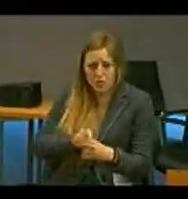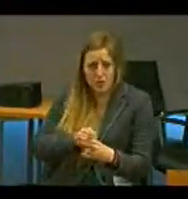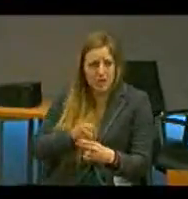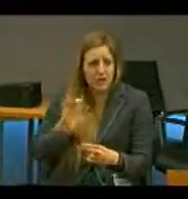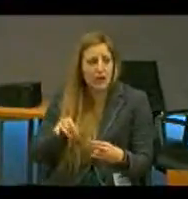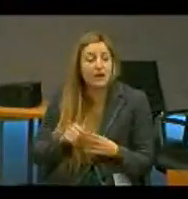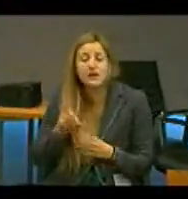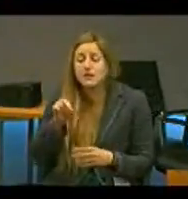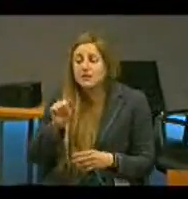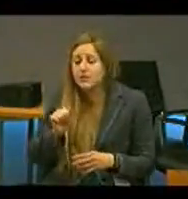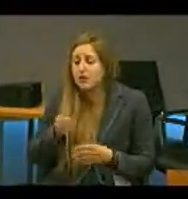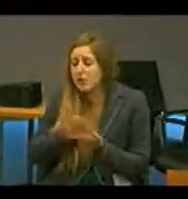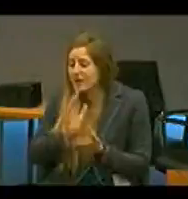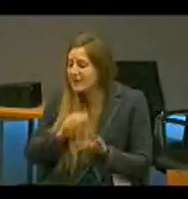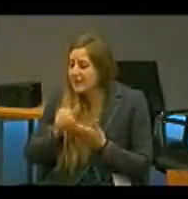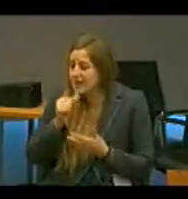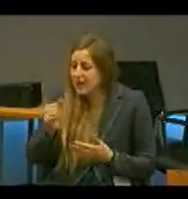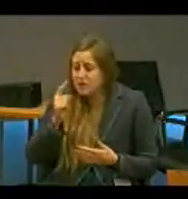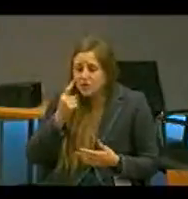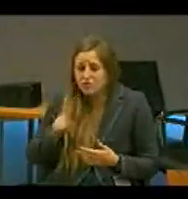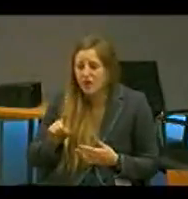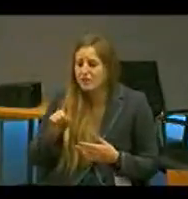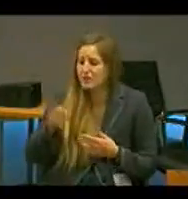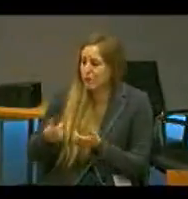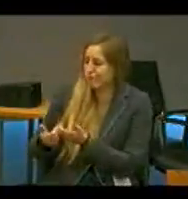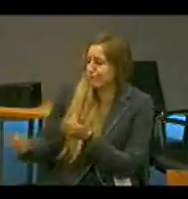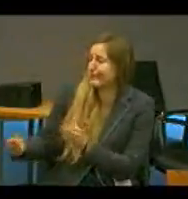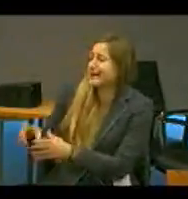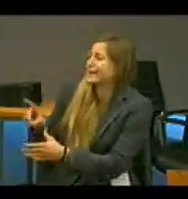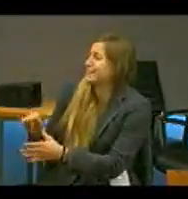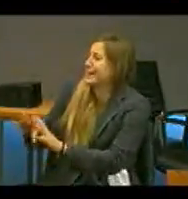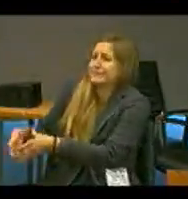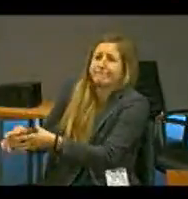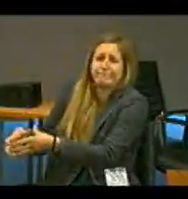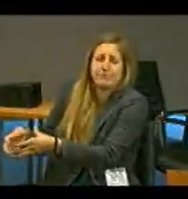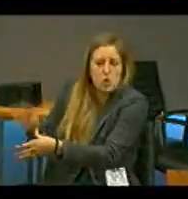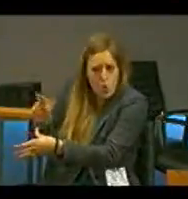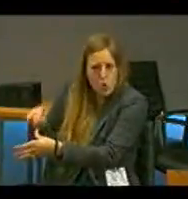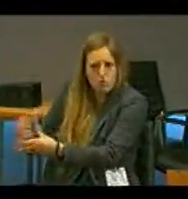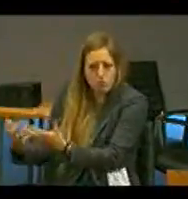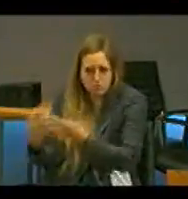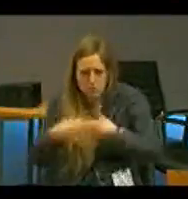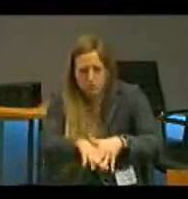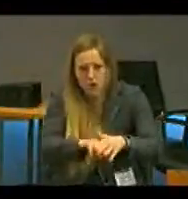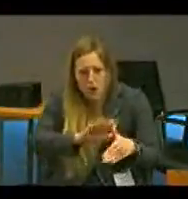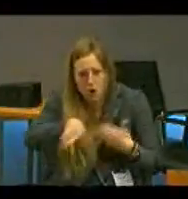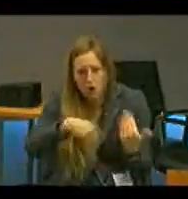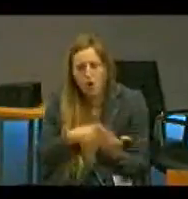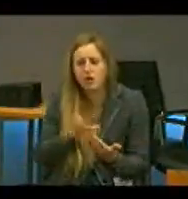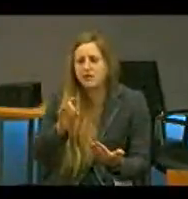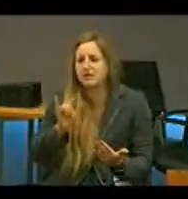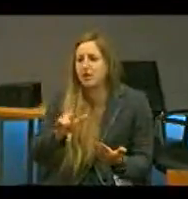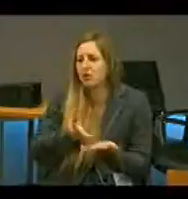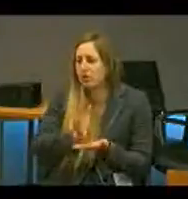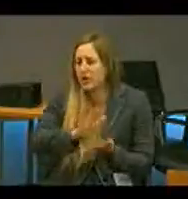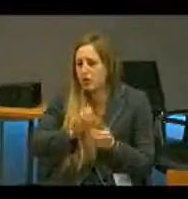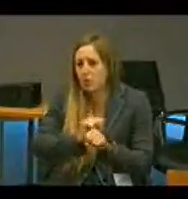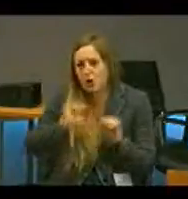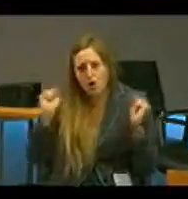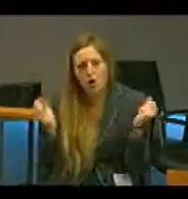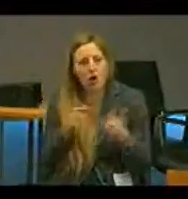to be segregated to the disability cabbage patch, but it's to be integrated into all civil rights work and into all work in general.